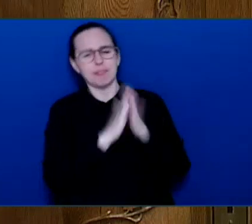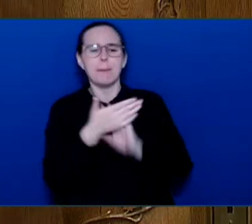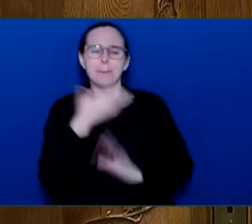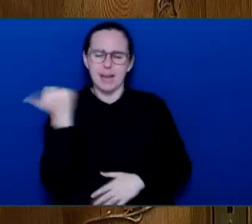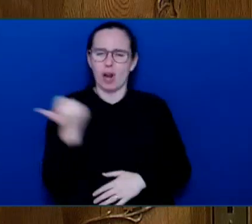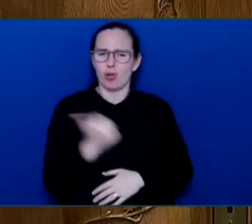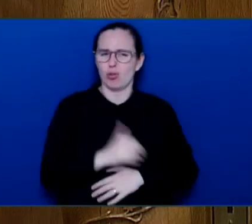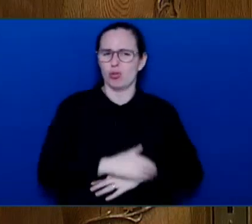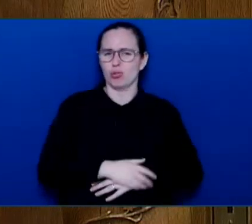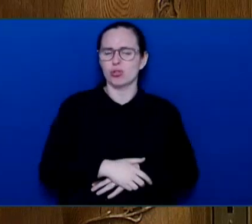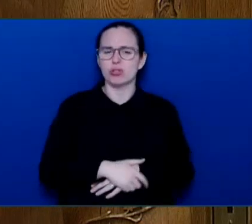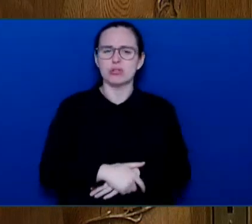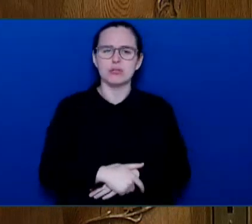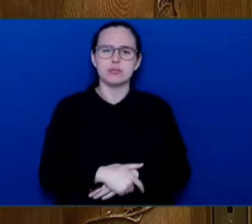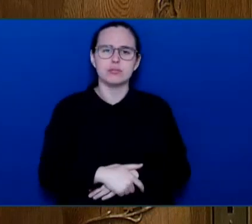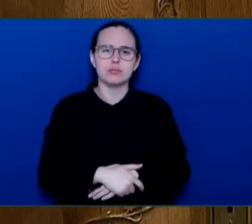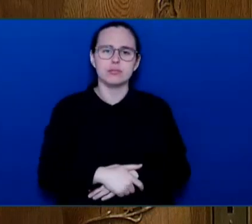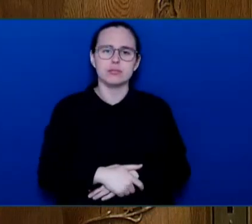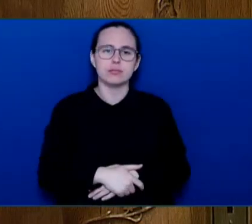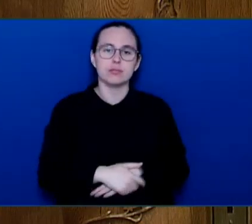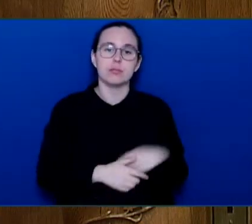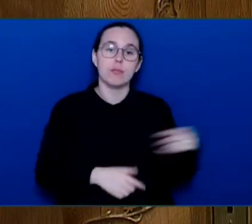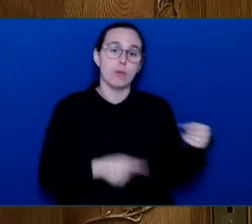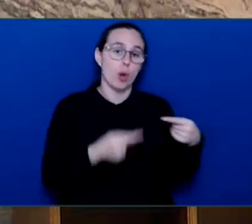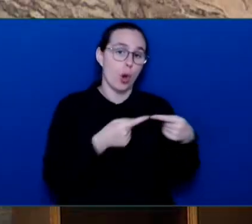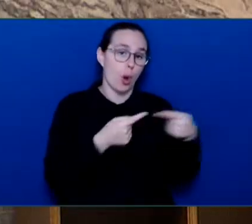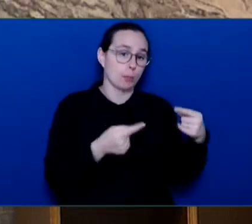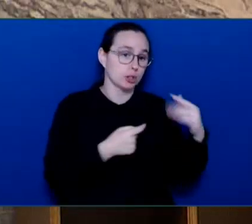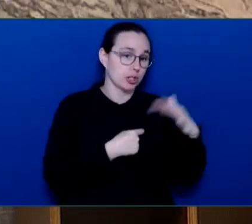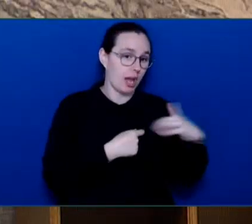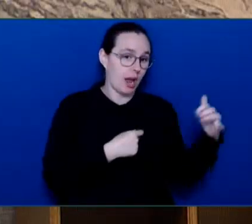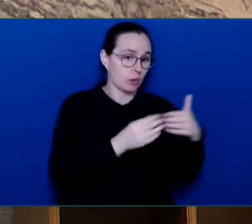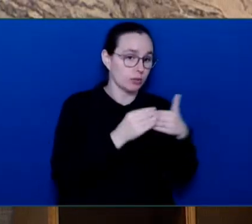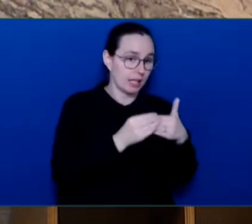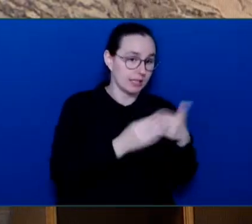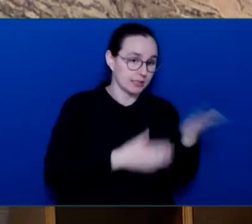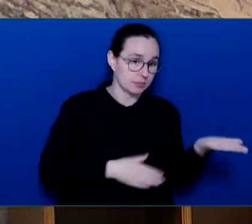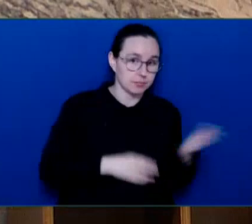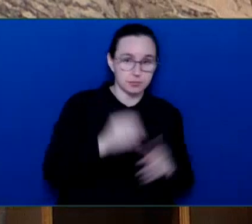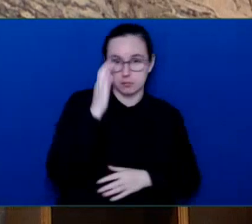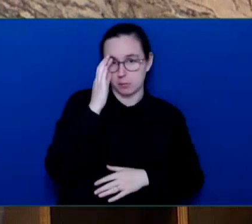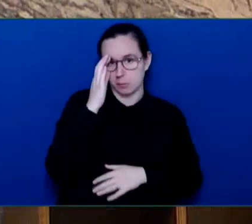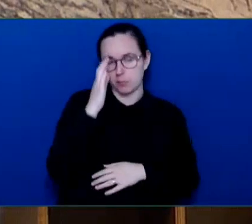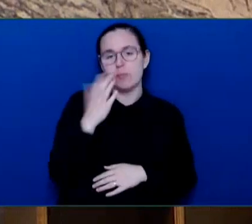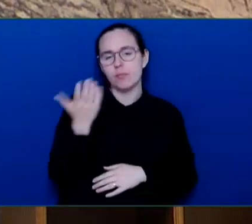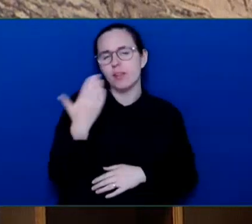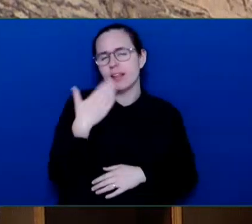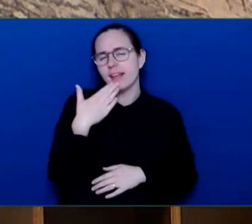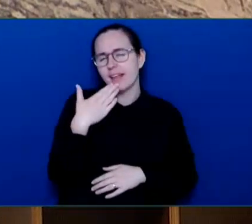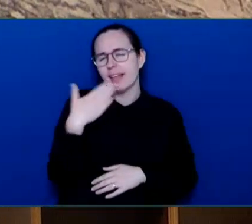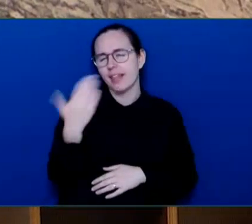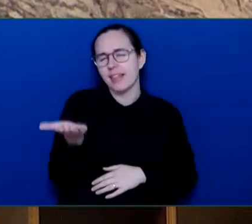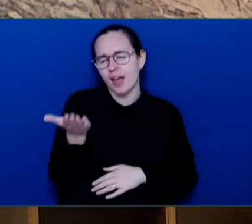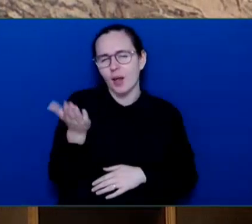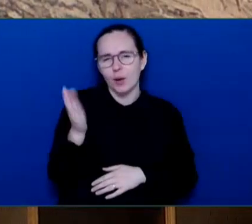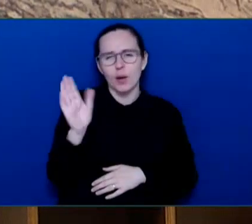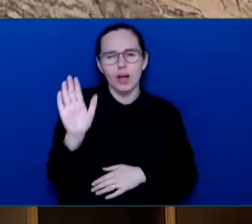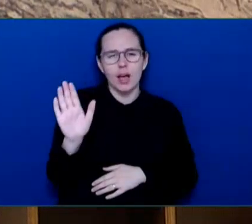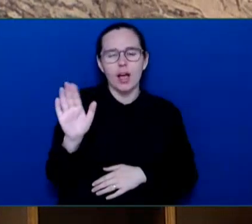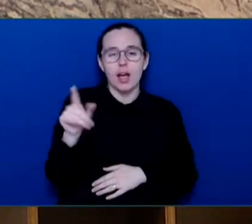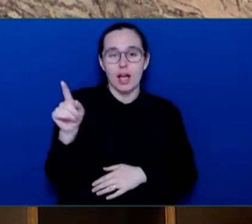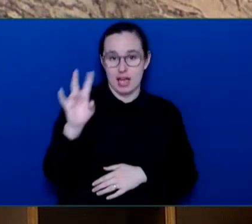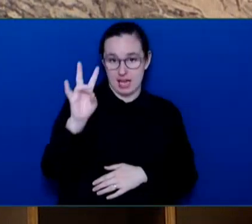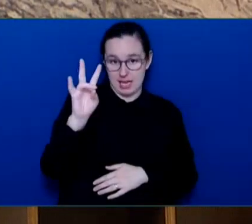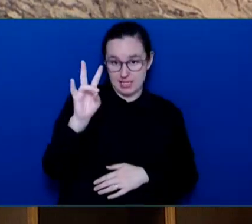Opposition House Leader. Well, thank you, Mr. Speaker. The bottom line is this. 7 years in a row under this government has